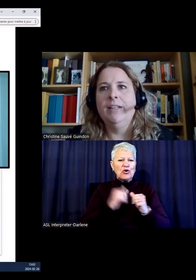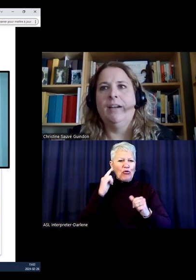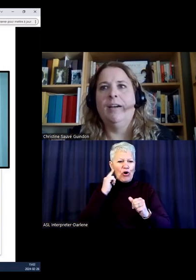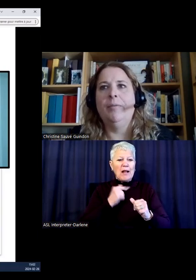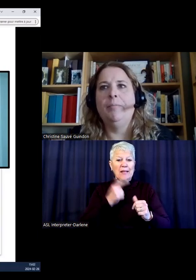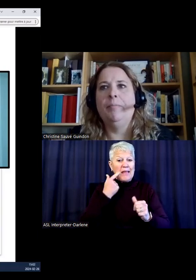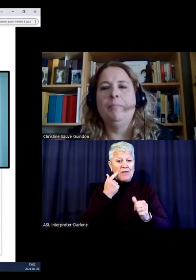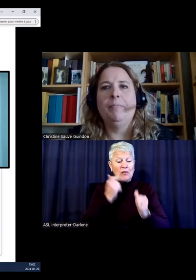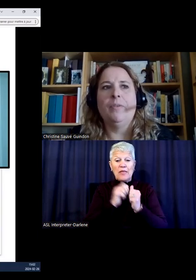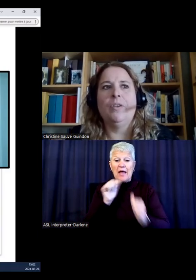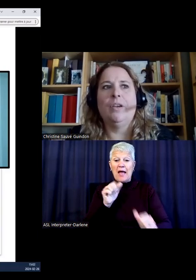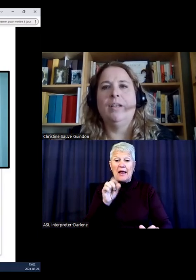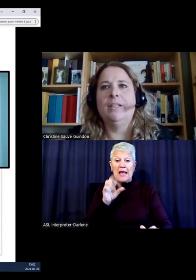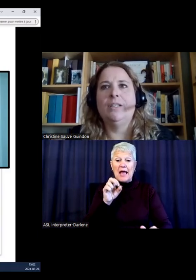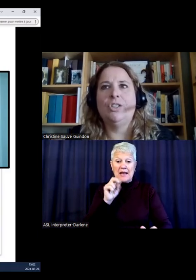Ariane.